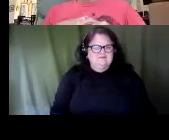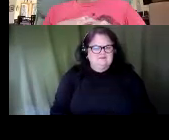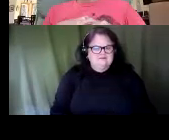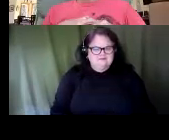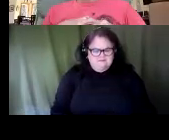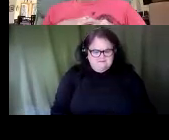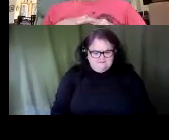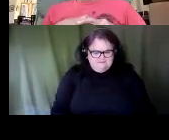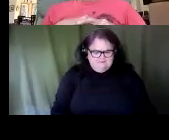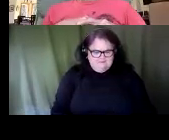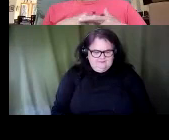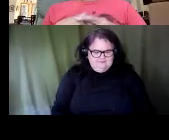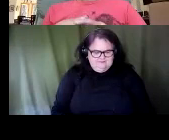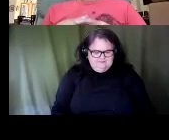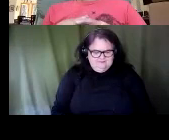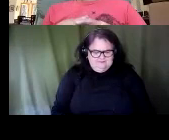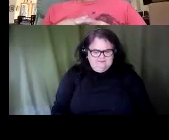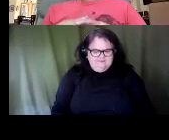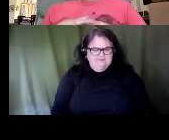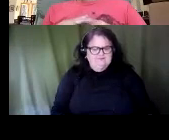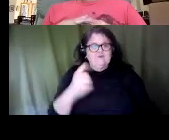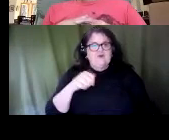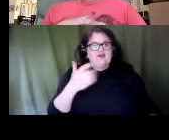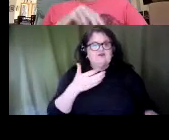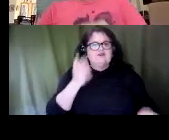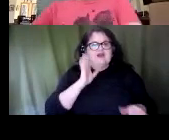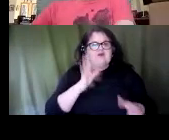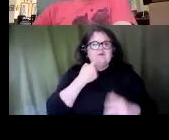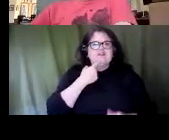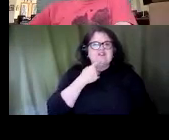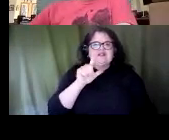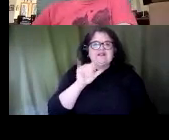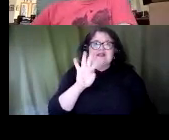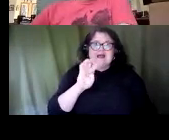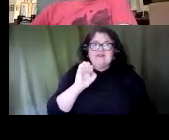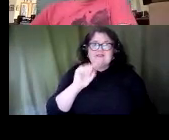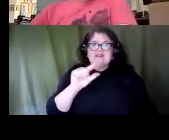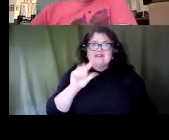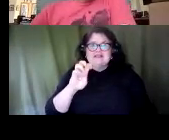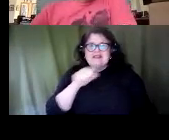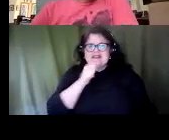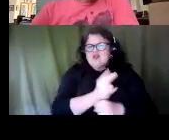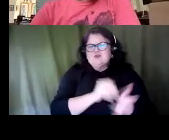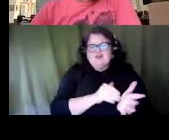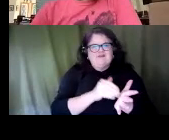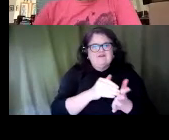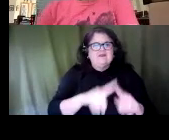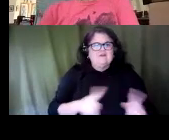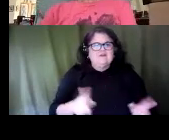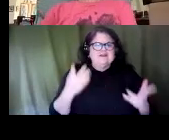And one other thing I'll mention is life estates. This is not used very much, but the basic gist of it is